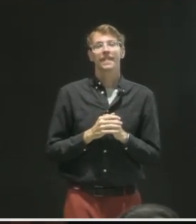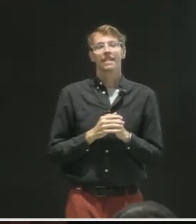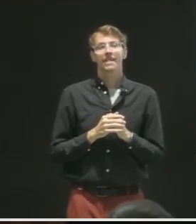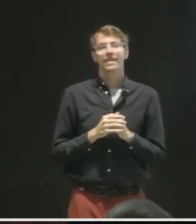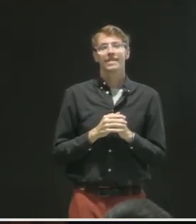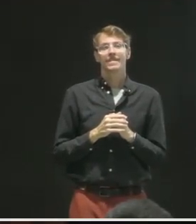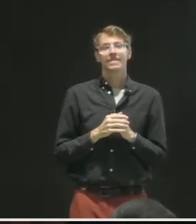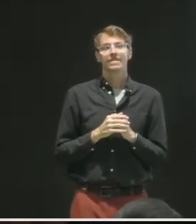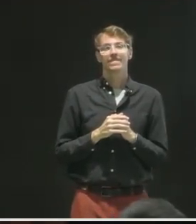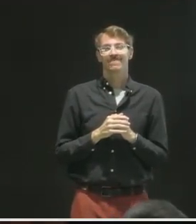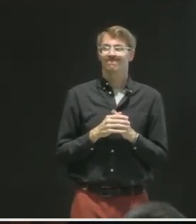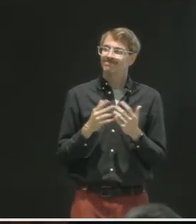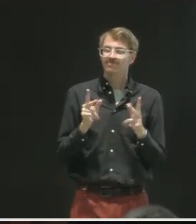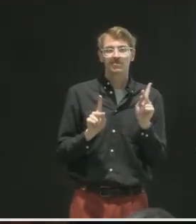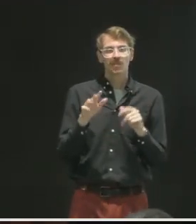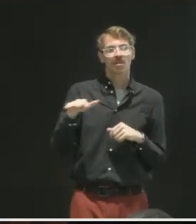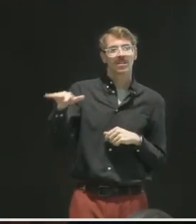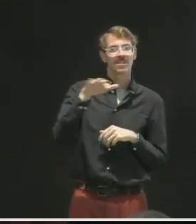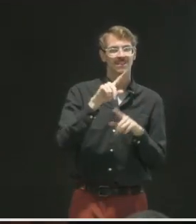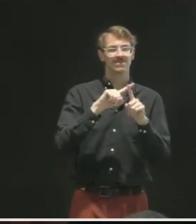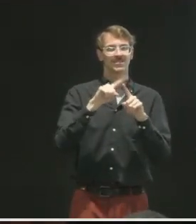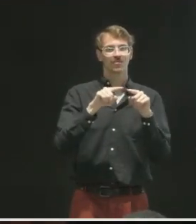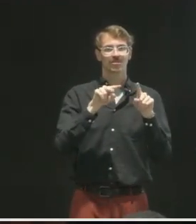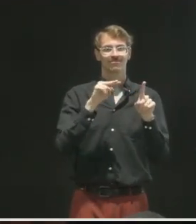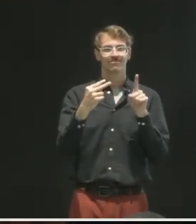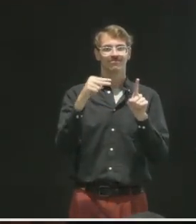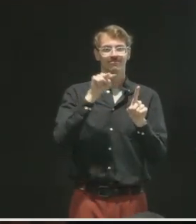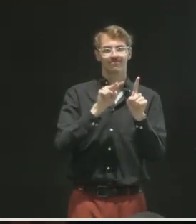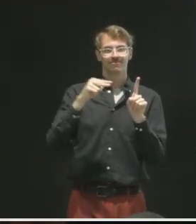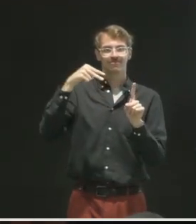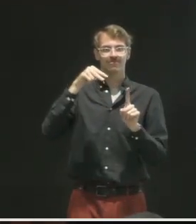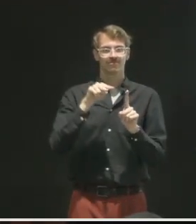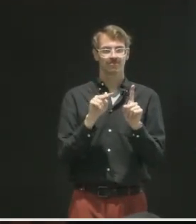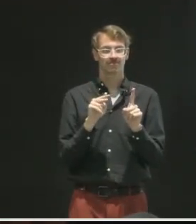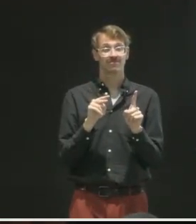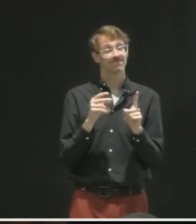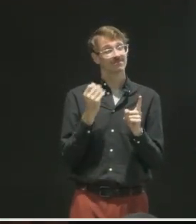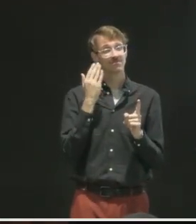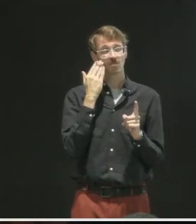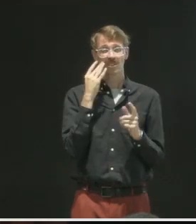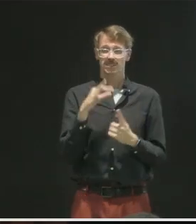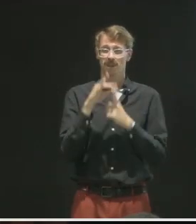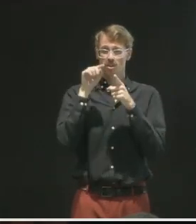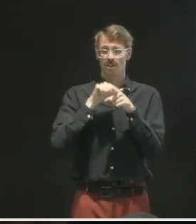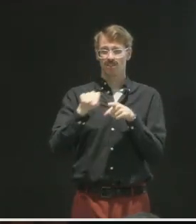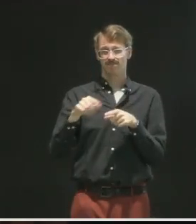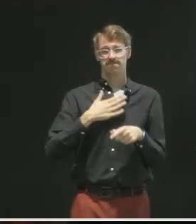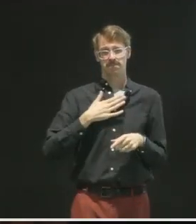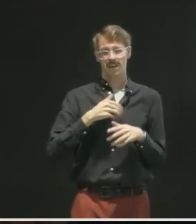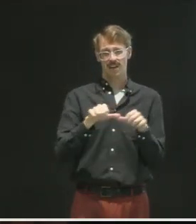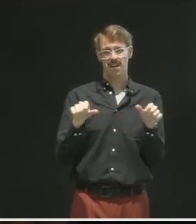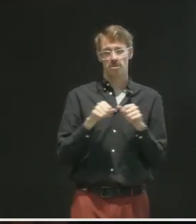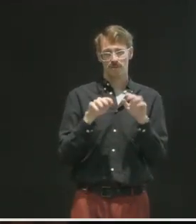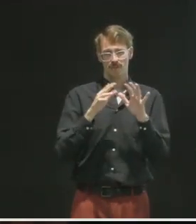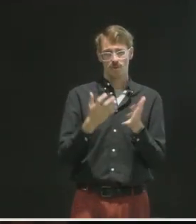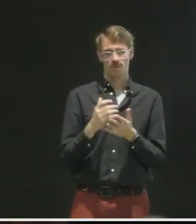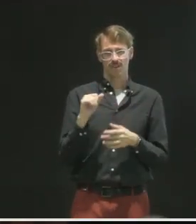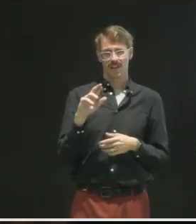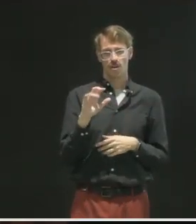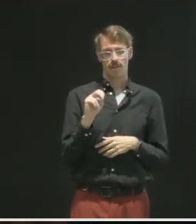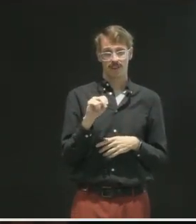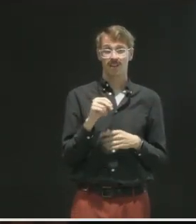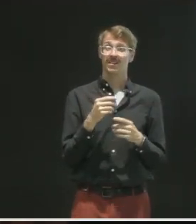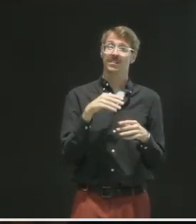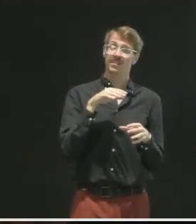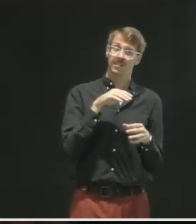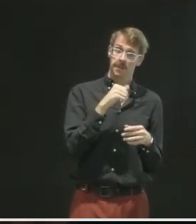varying perceptions. Especially in the Caribbean, there are some interesting perceptions among men and women